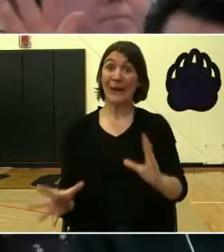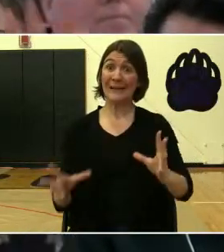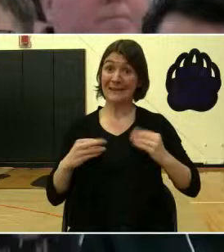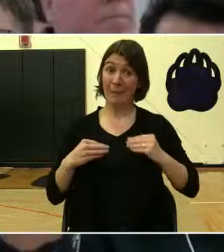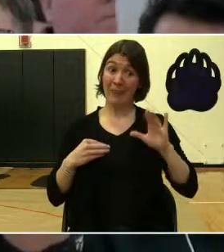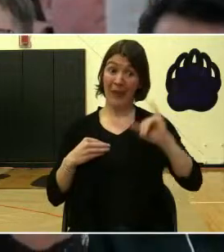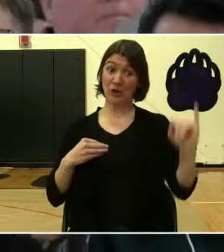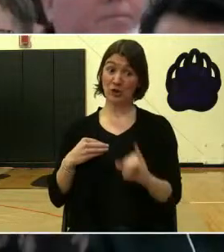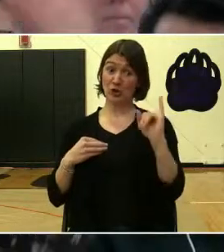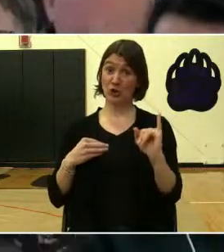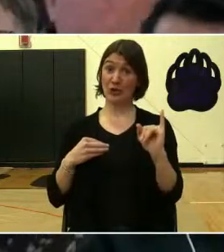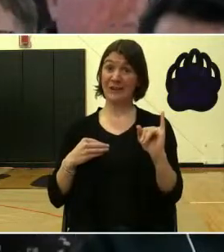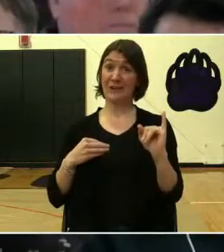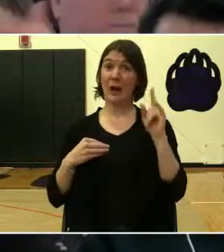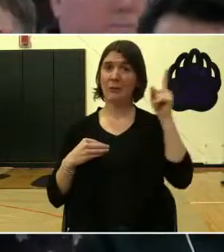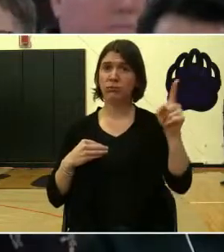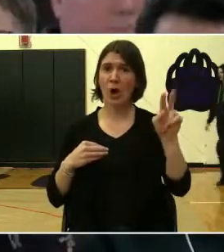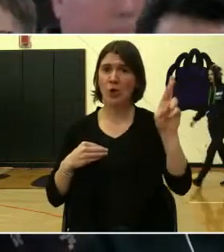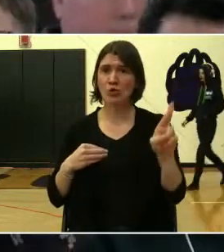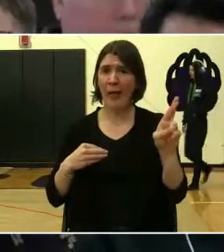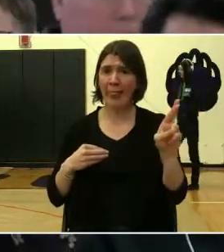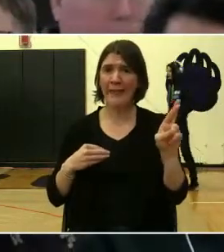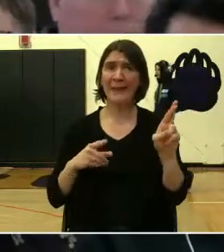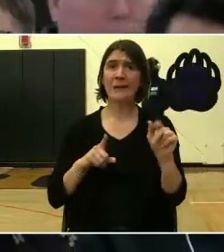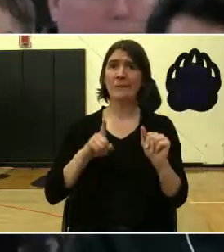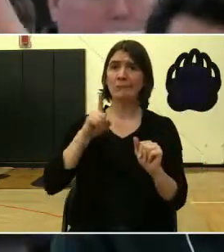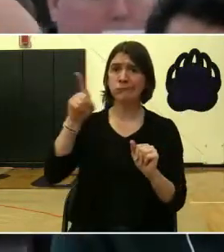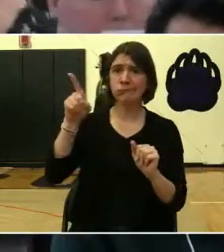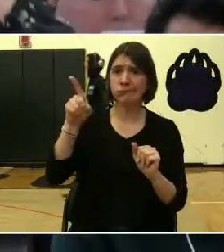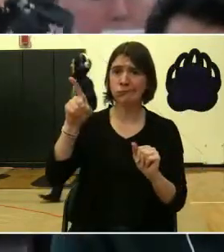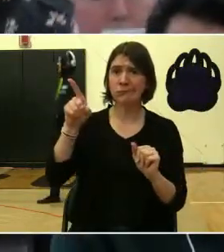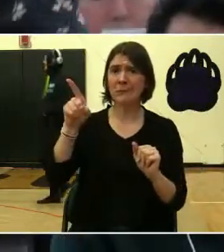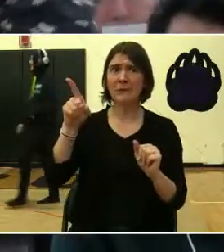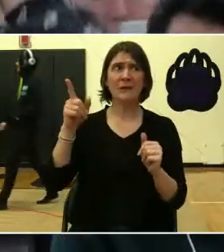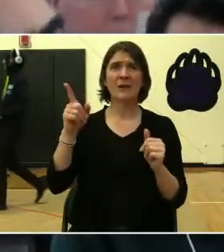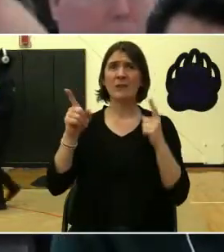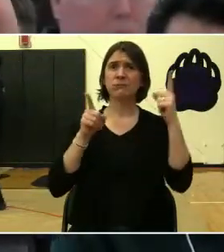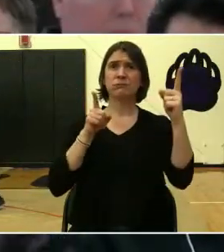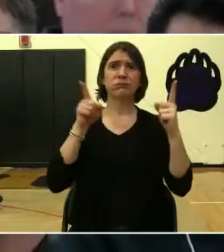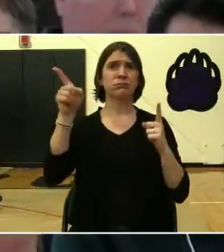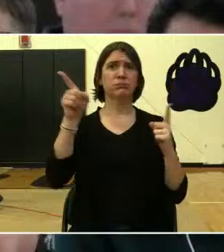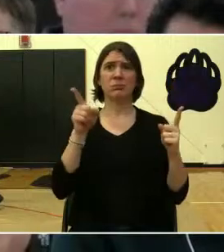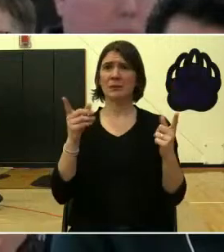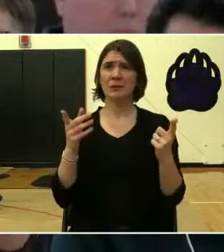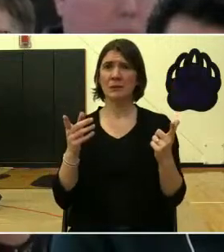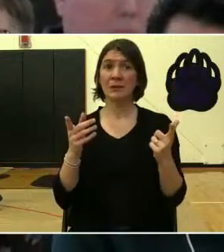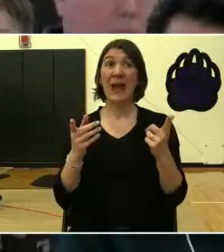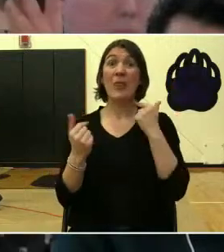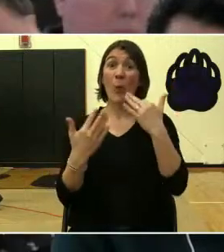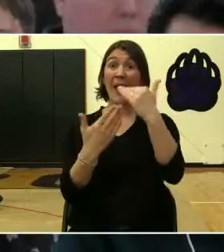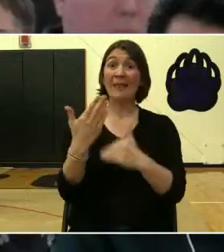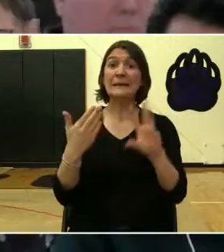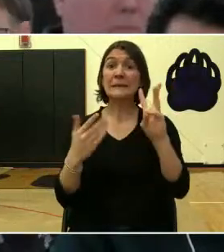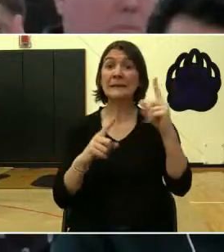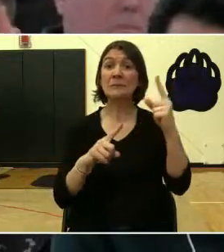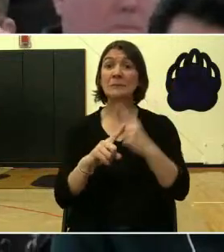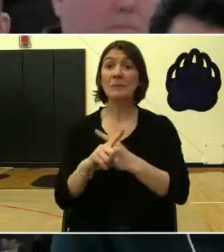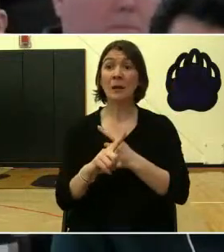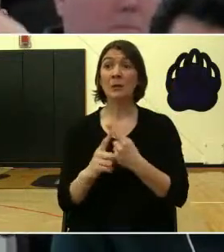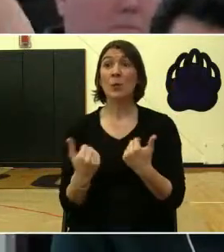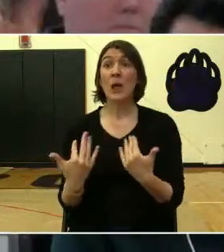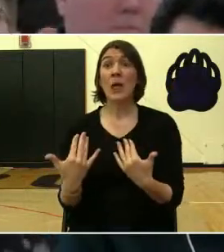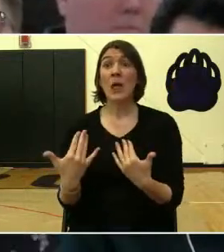take Vermont Medicaid are like Rutland and something else farther north and the waiting list can be up to six months so